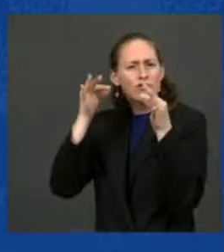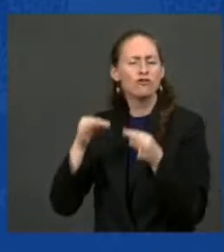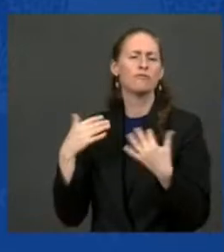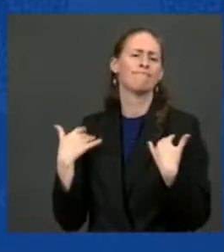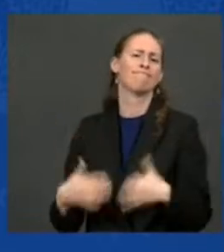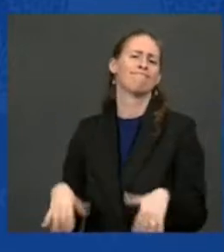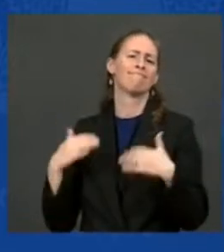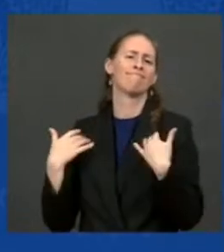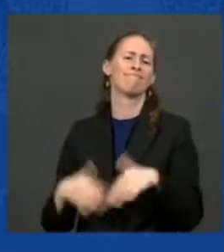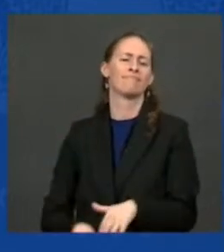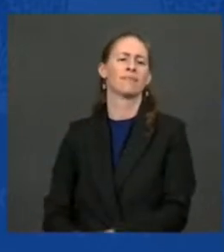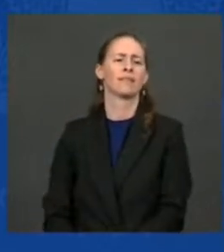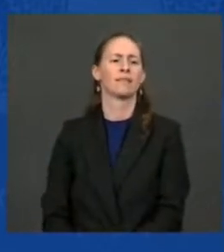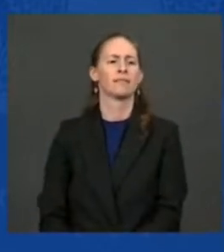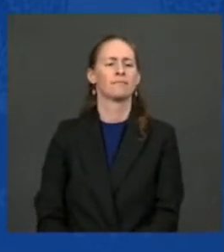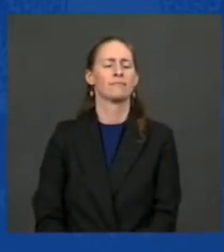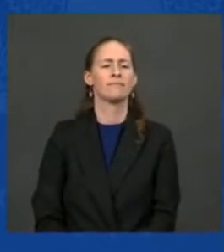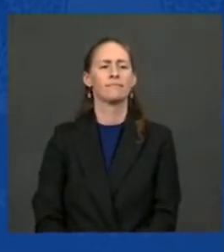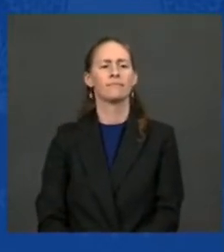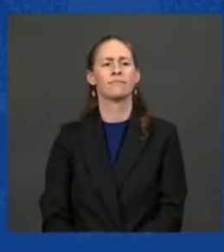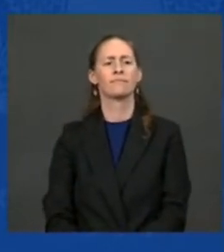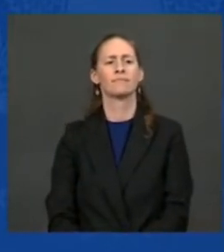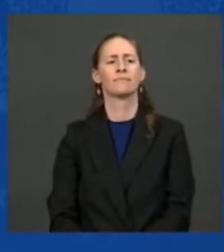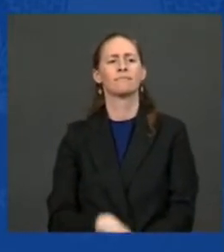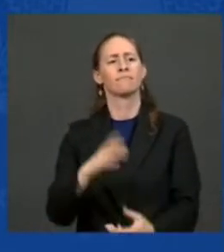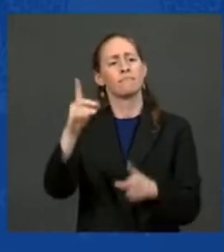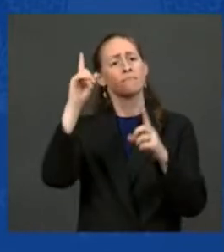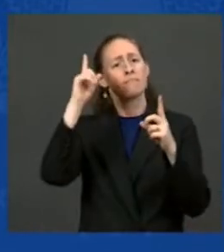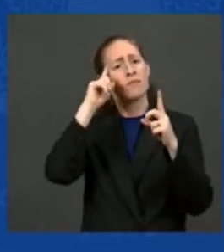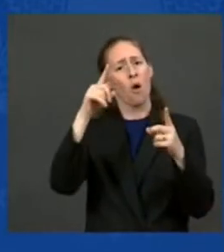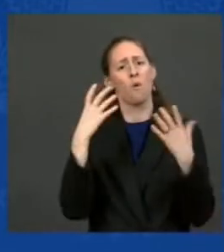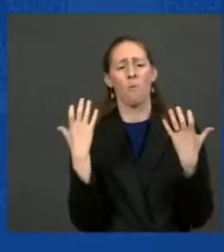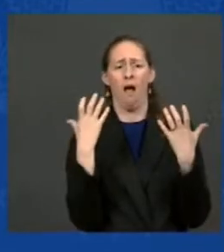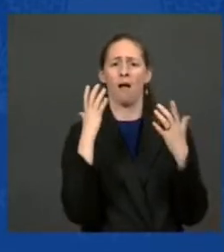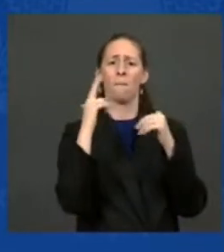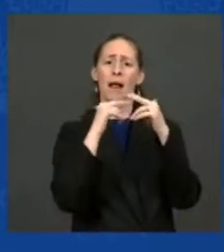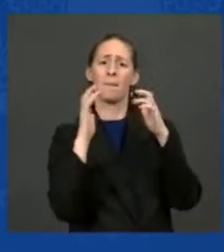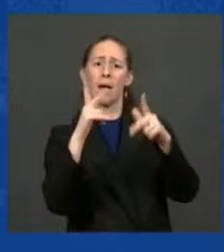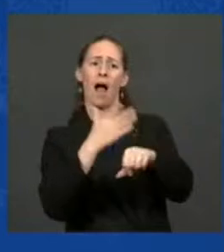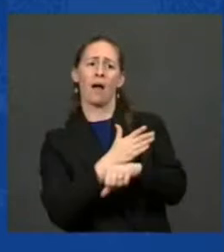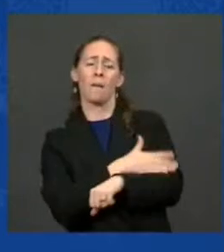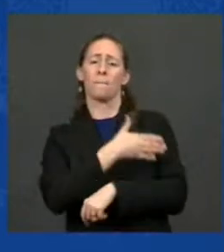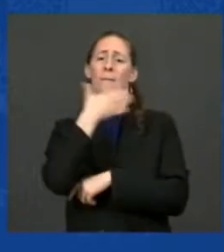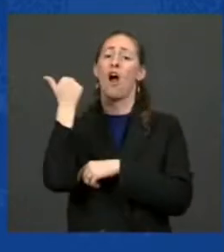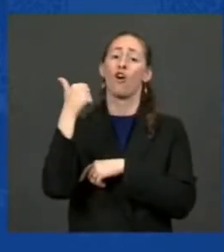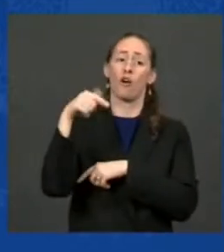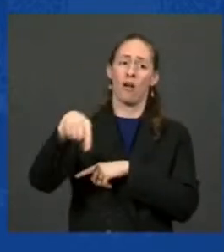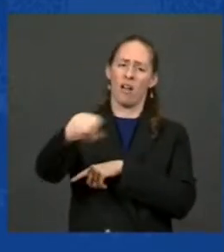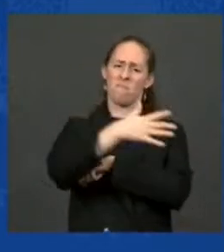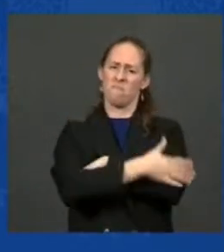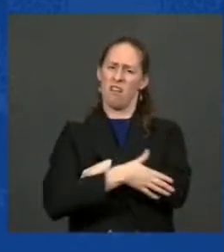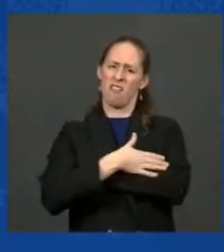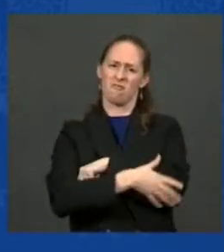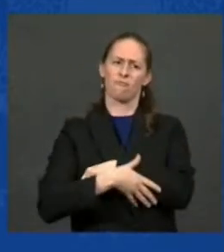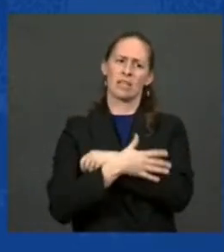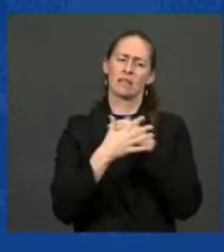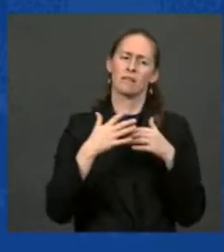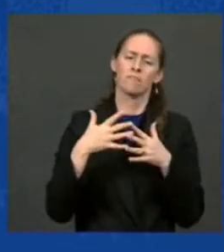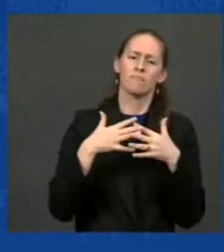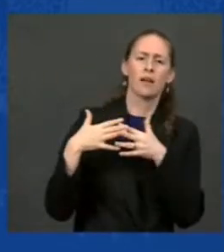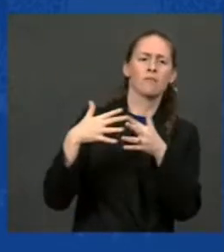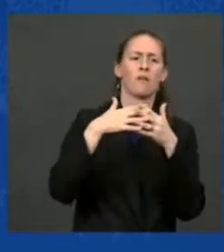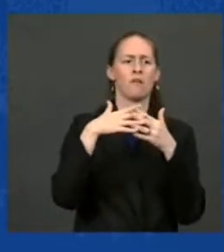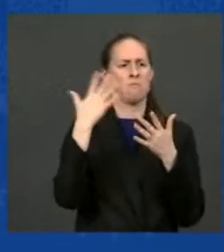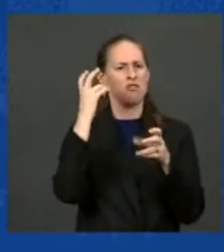your deep, long-held convictions to build America back better after these hard and difficult years is exactly